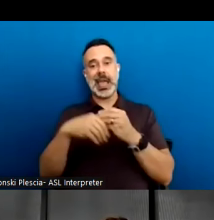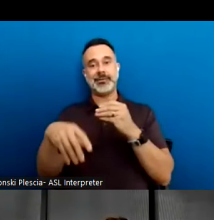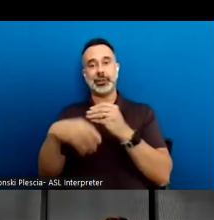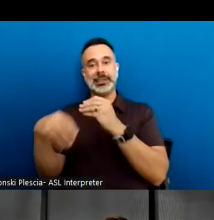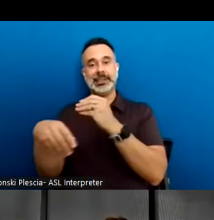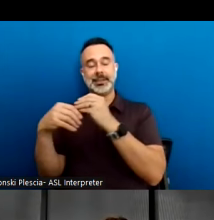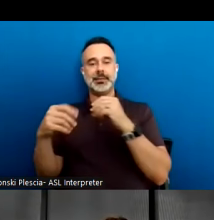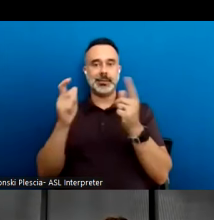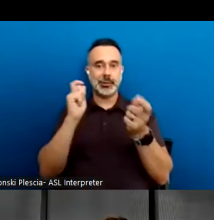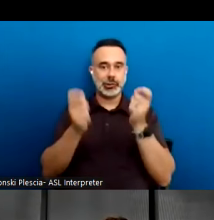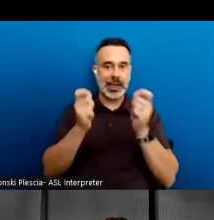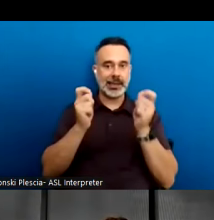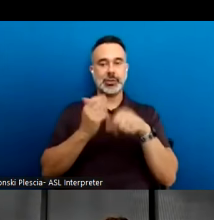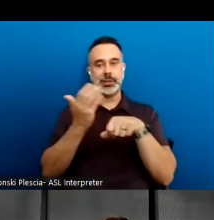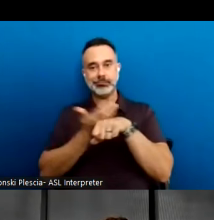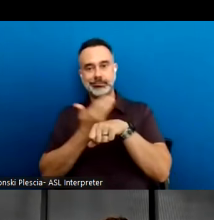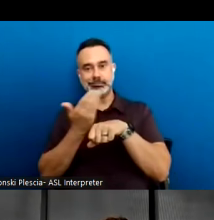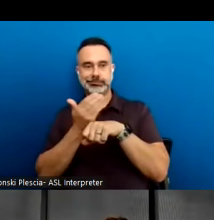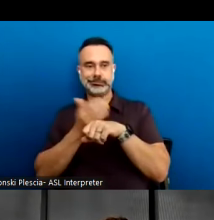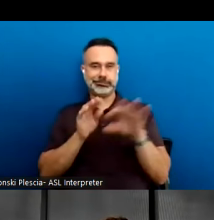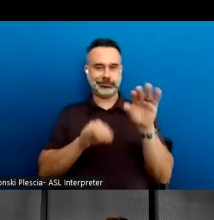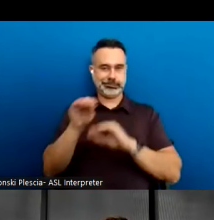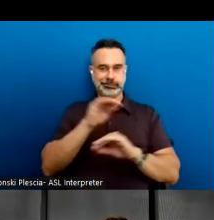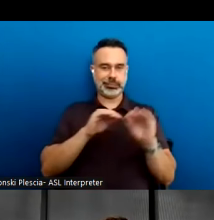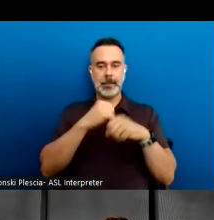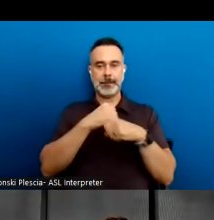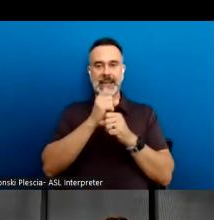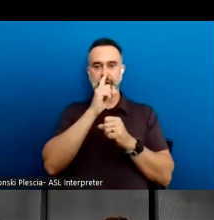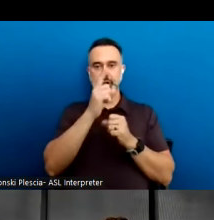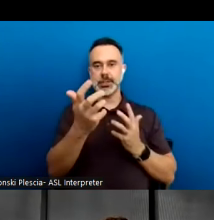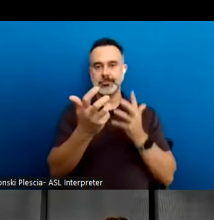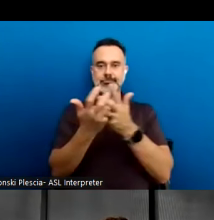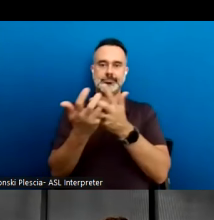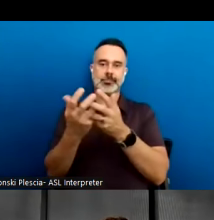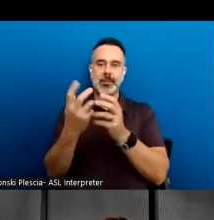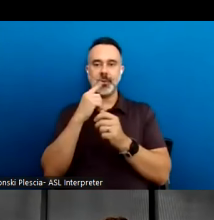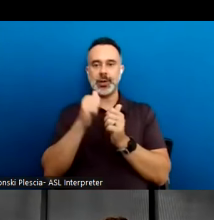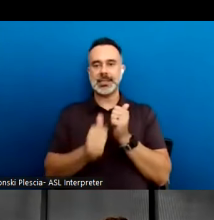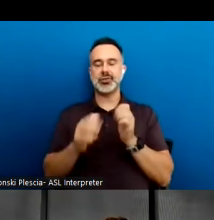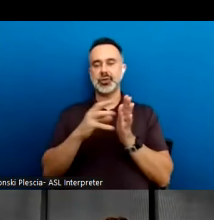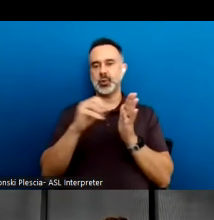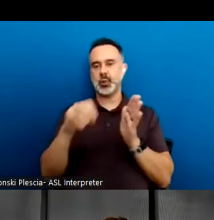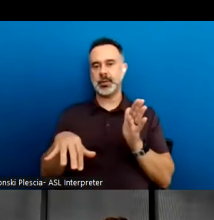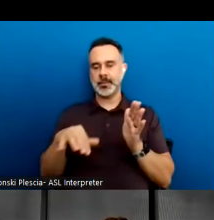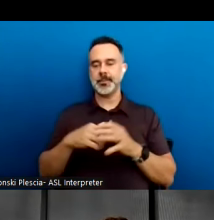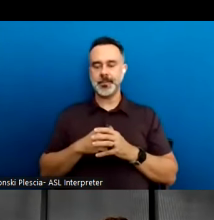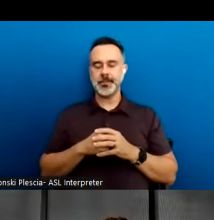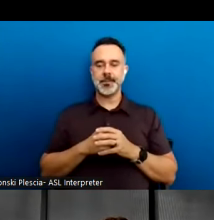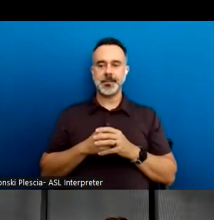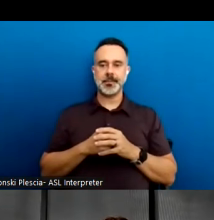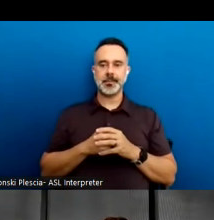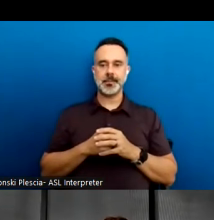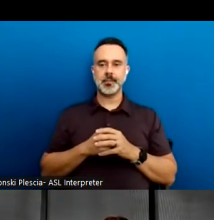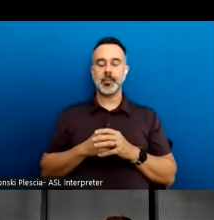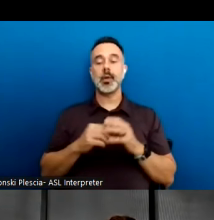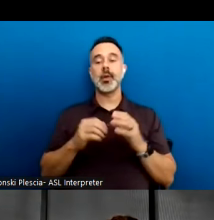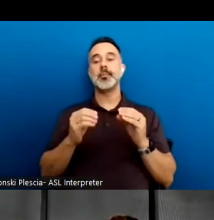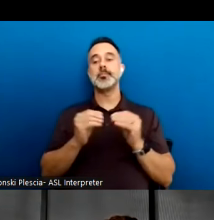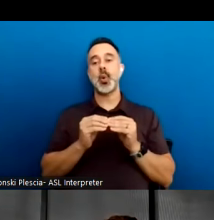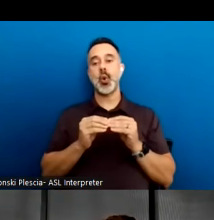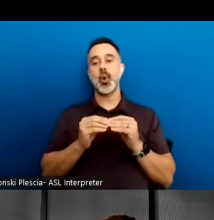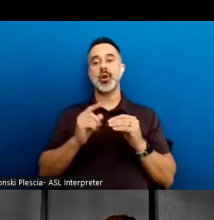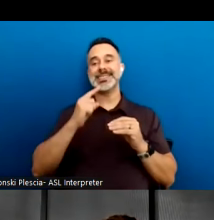changing and making sure that it's fitting for each student. And more significant classrooms, I